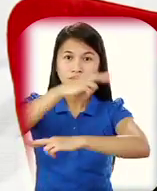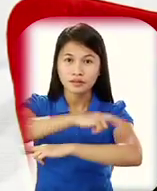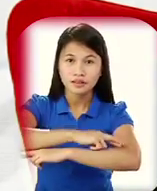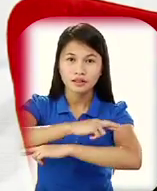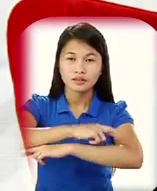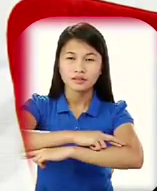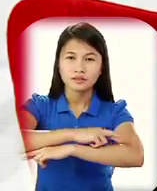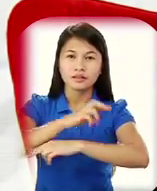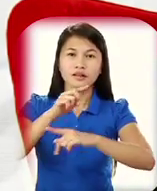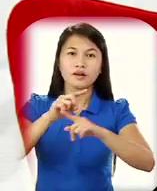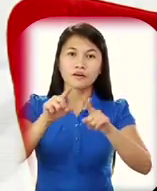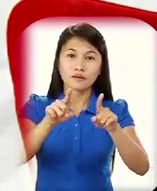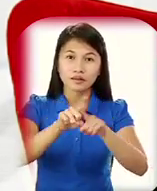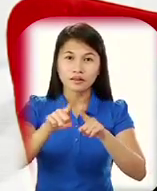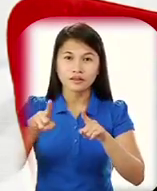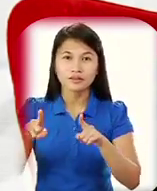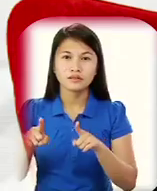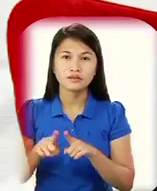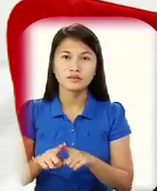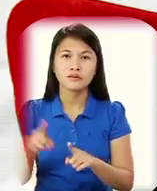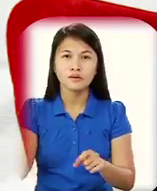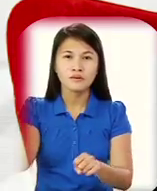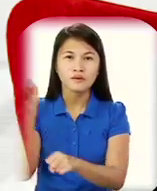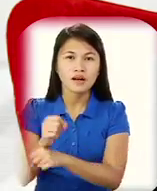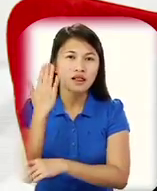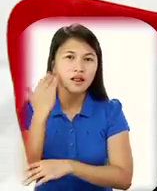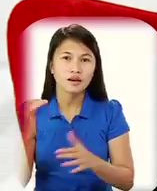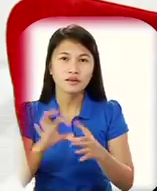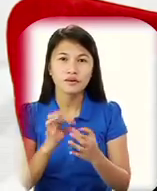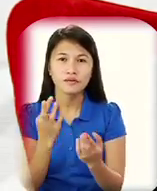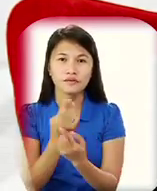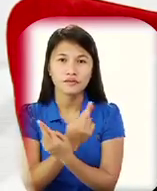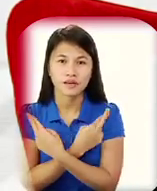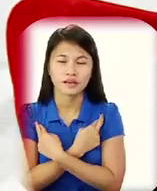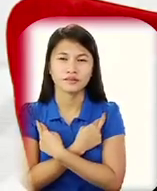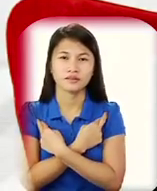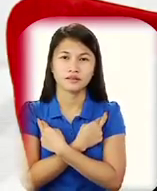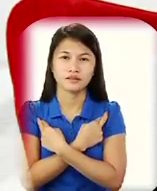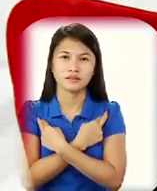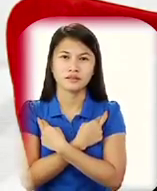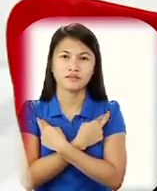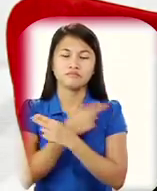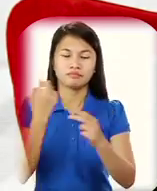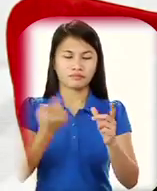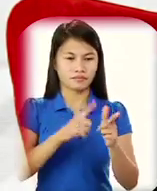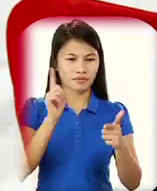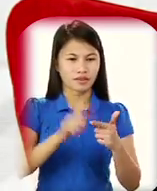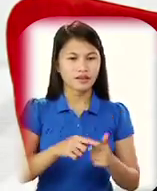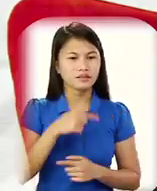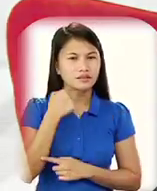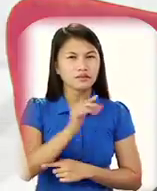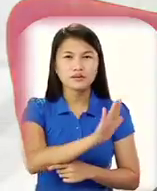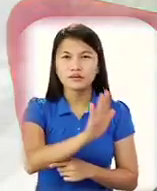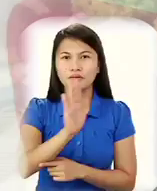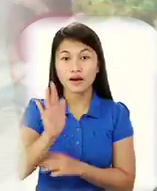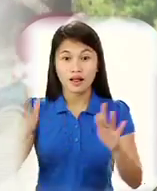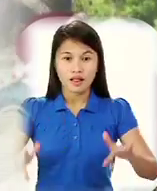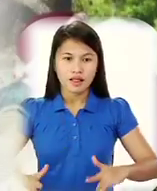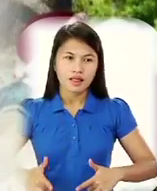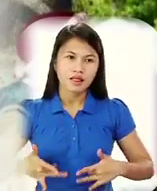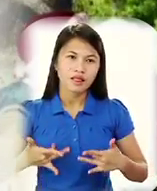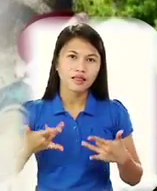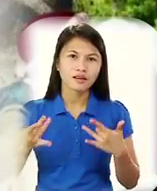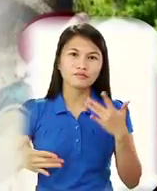rest are spent in restlessness, the lack of rest. And then he says, your